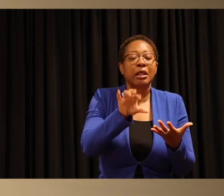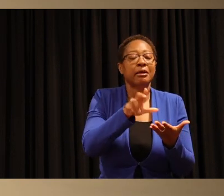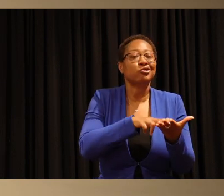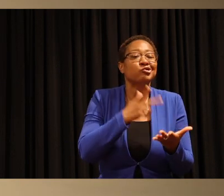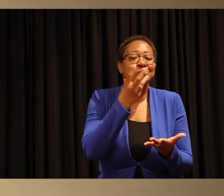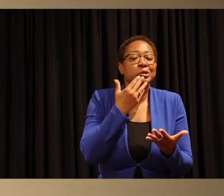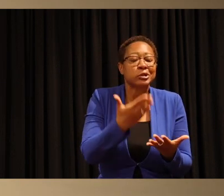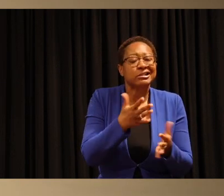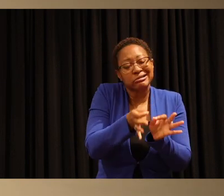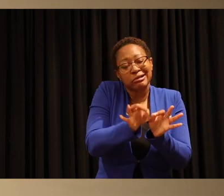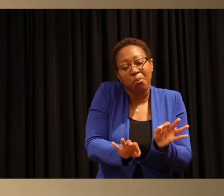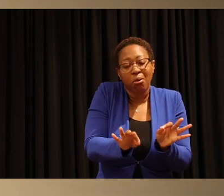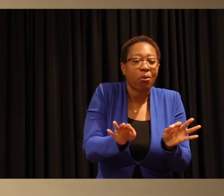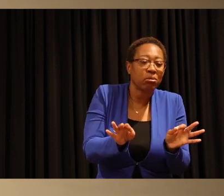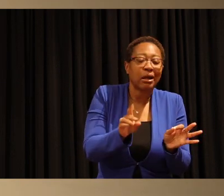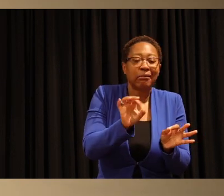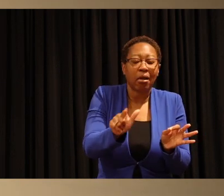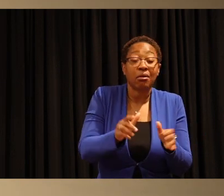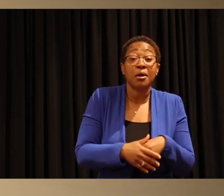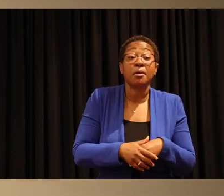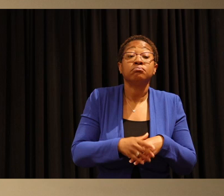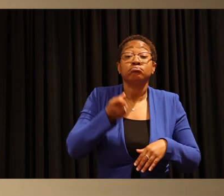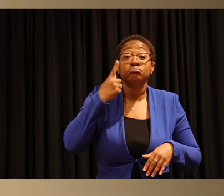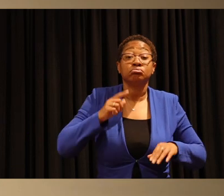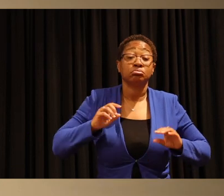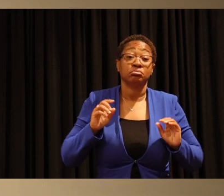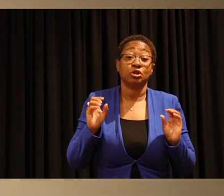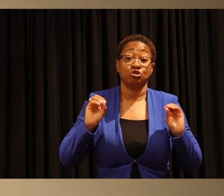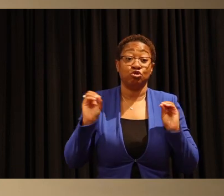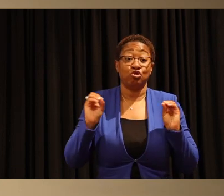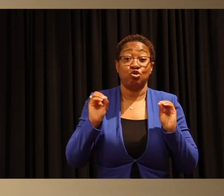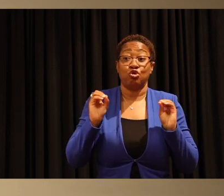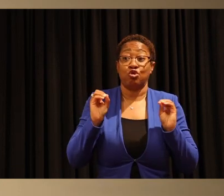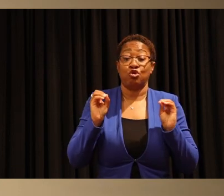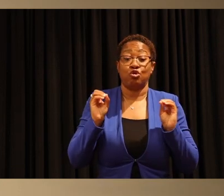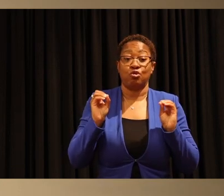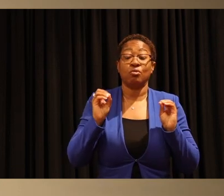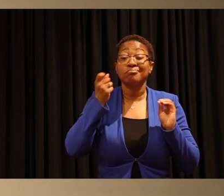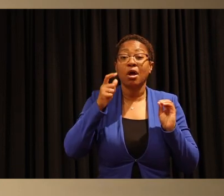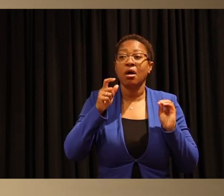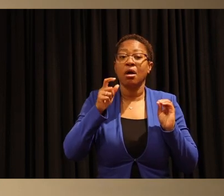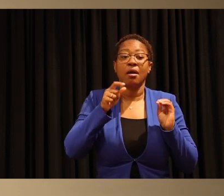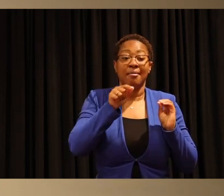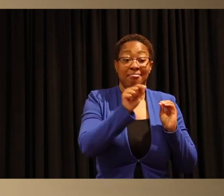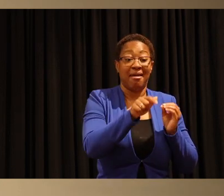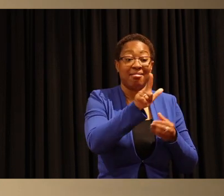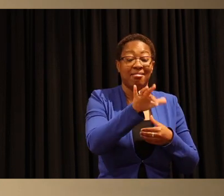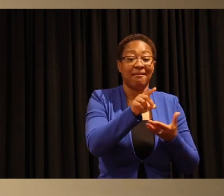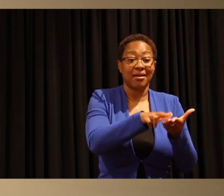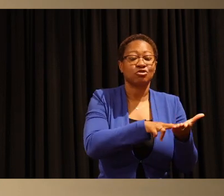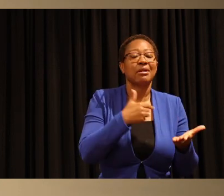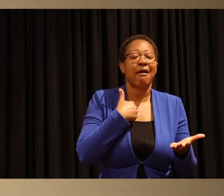It can be a lot simpler. But there's no place where there is more abuse than with land contracts. Mm-hmm. And if you